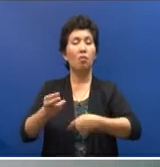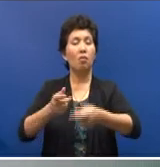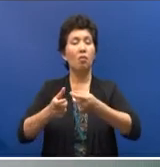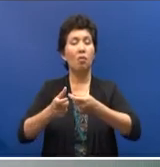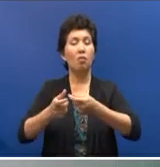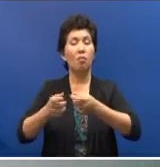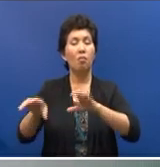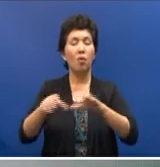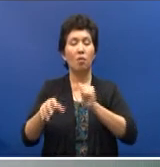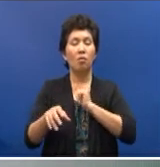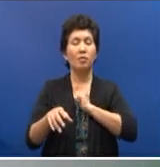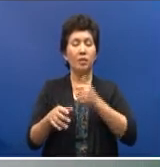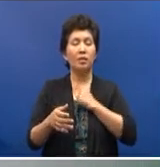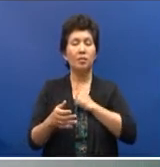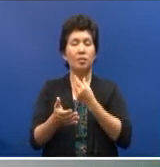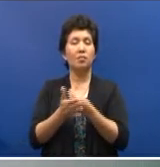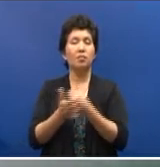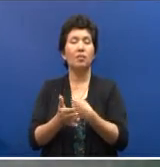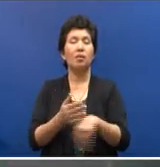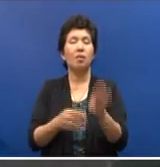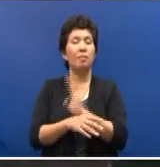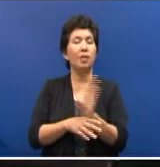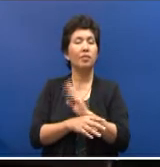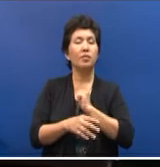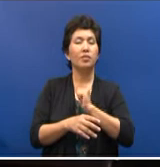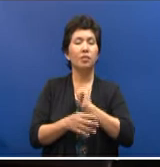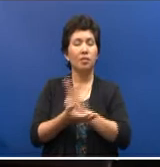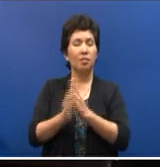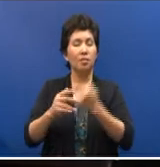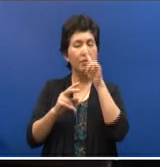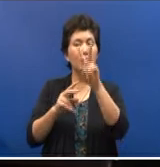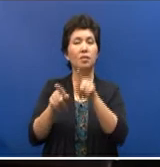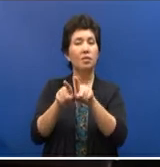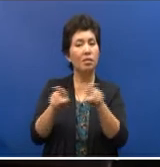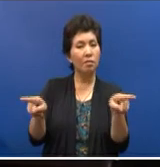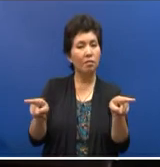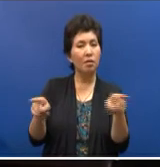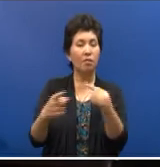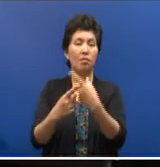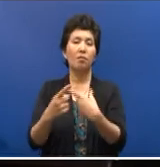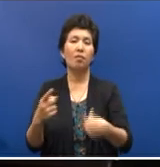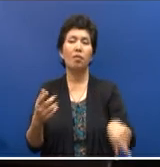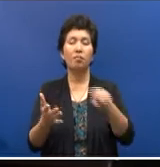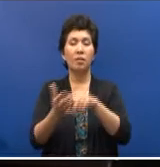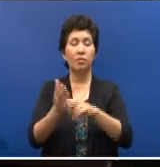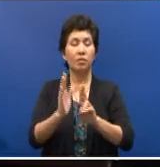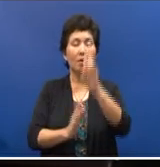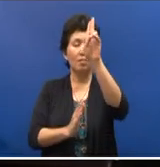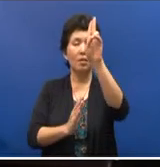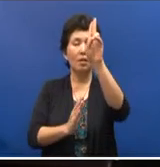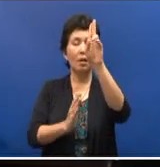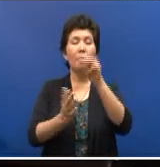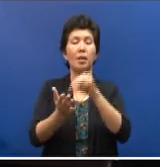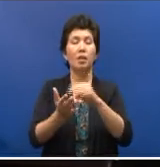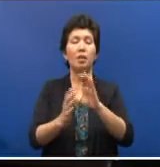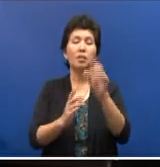corporations owned by the capitalists. Okay, so you can see the difference from from this upper middle class